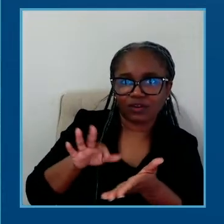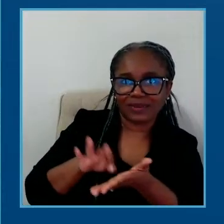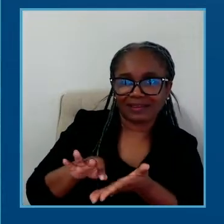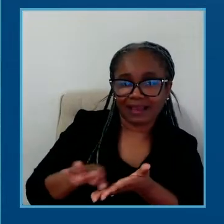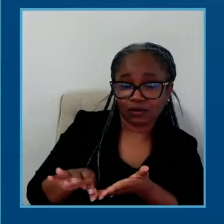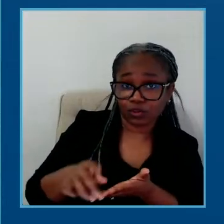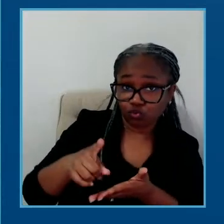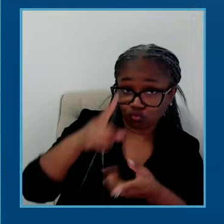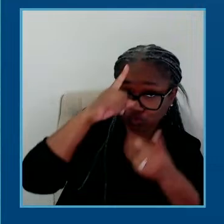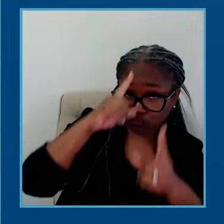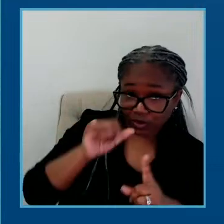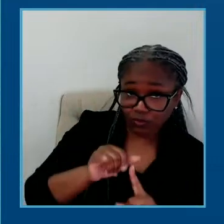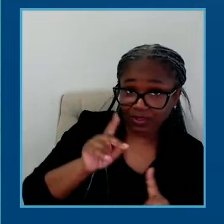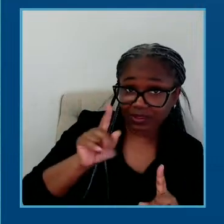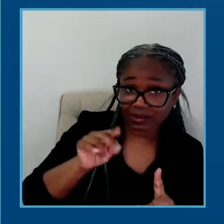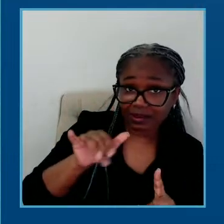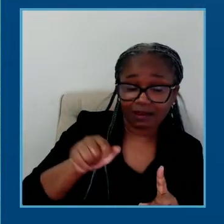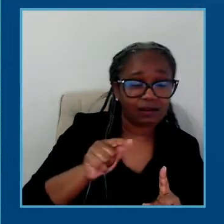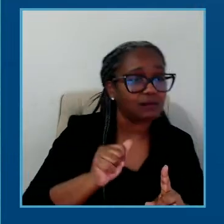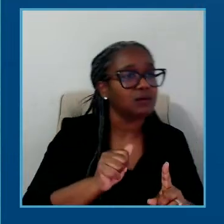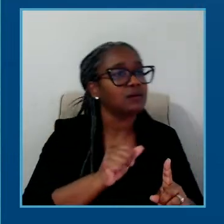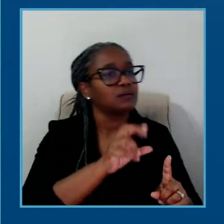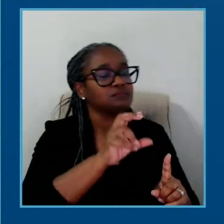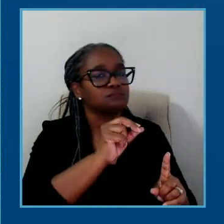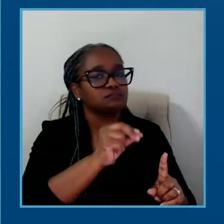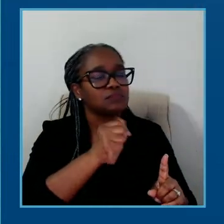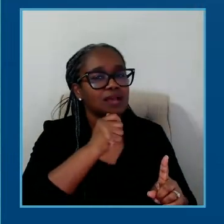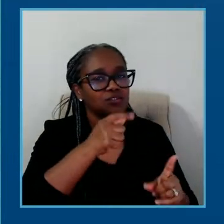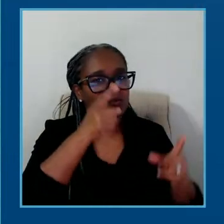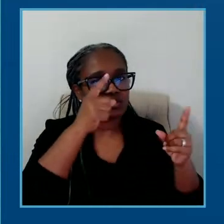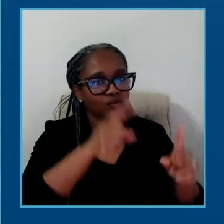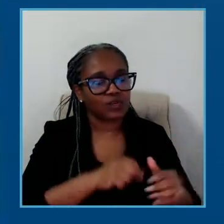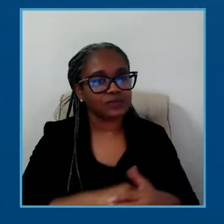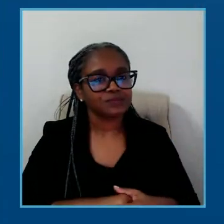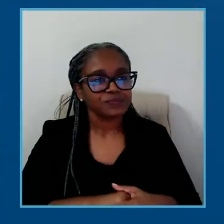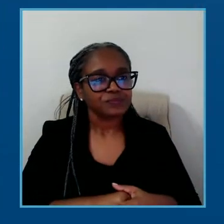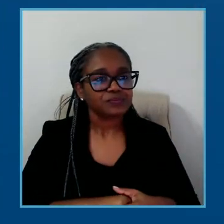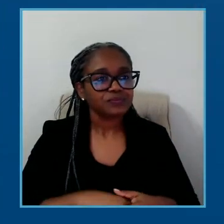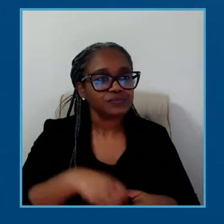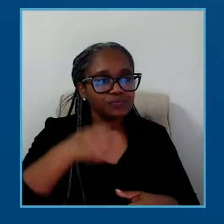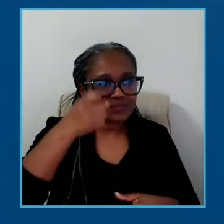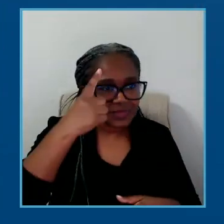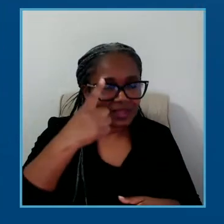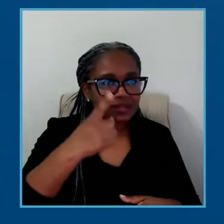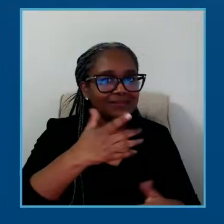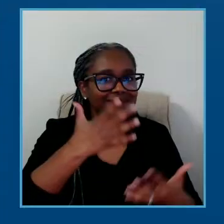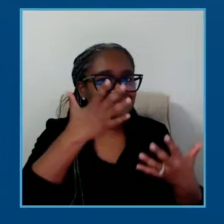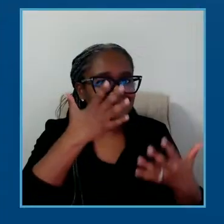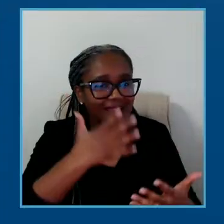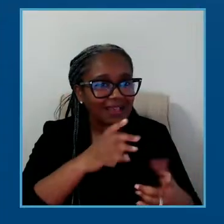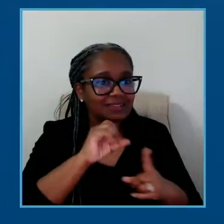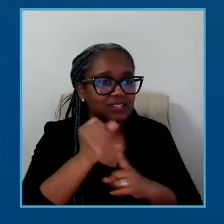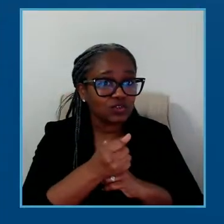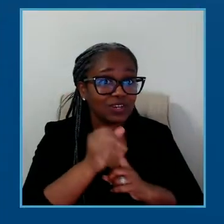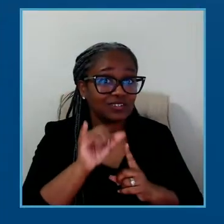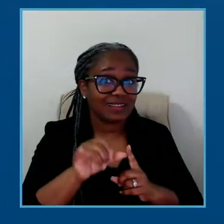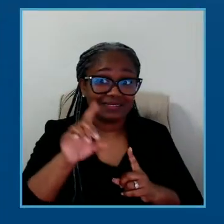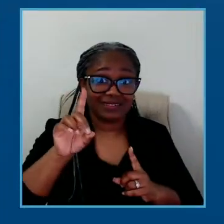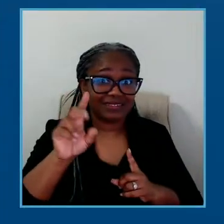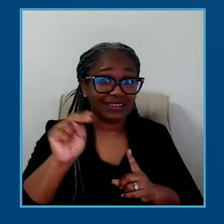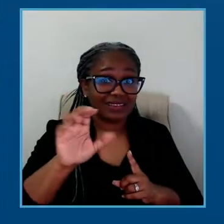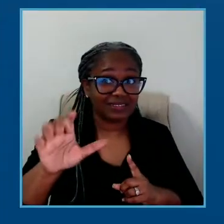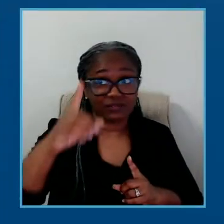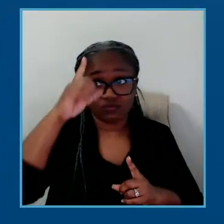not. I mean, the unfortunate circumstances here are simply that the DNC thought it had properly completed the election of the vice